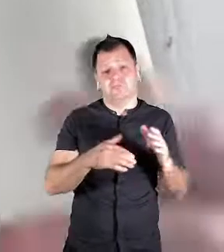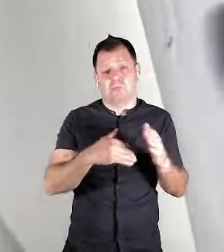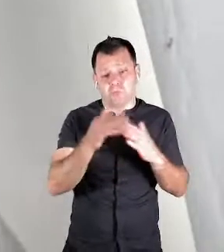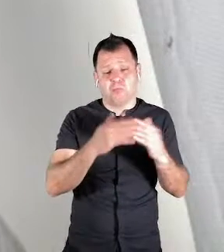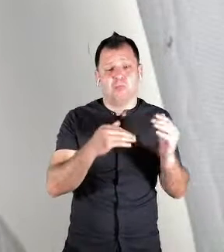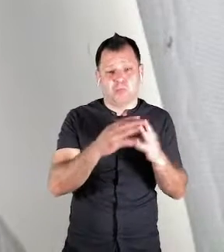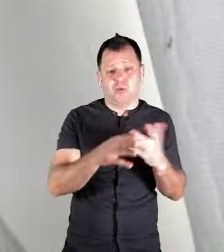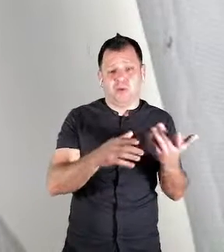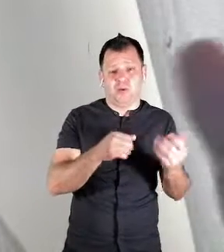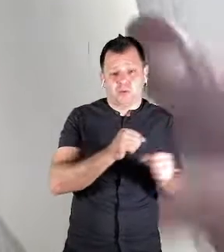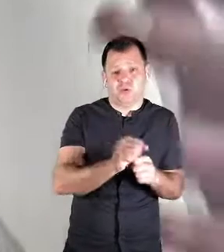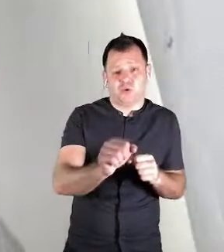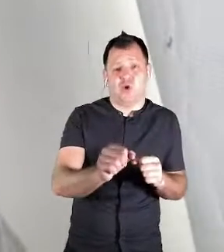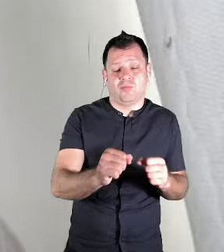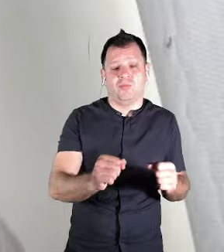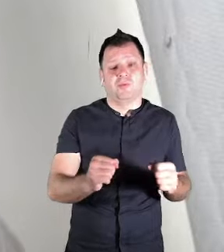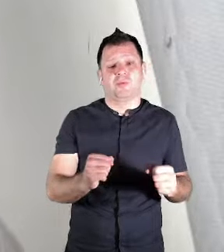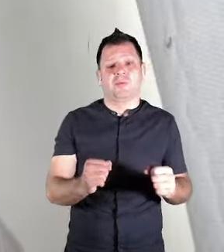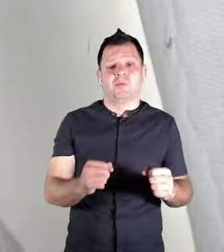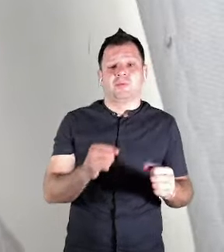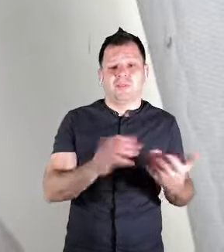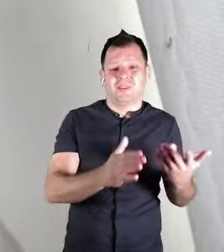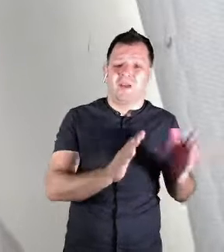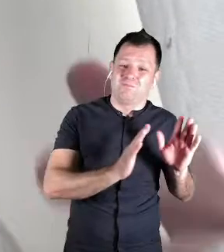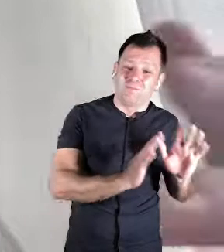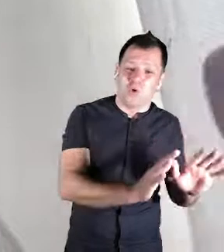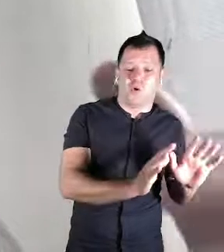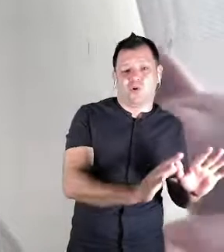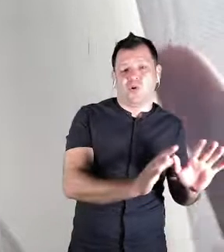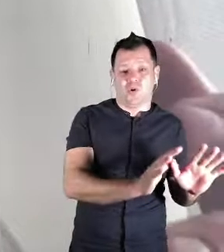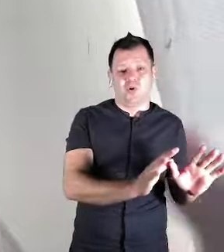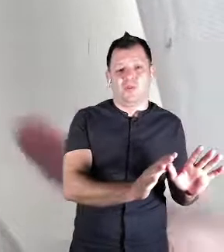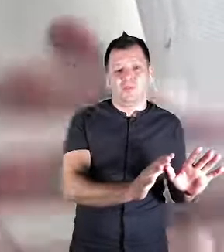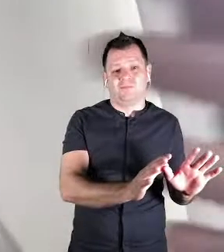so to say. They can be demolished in certain